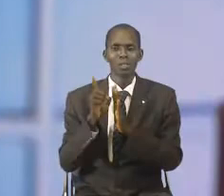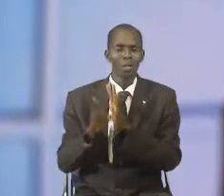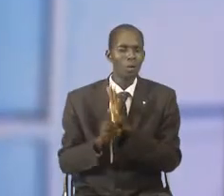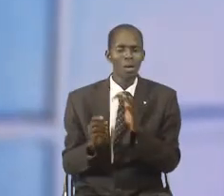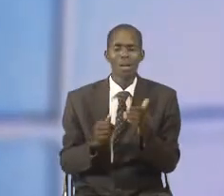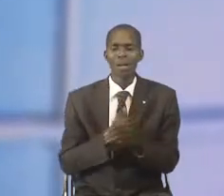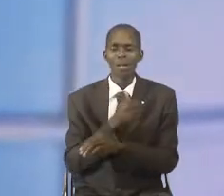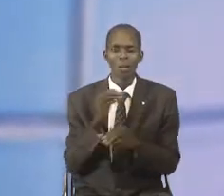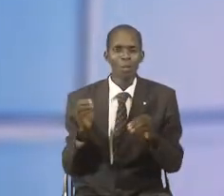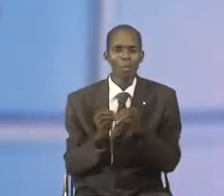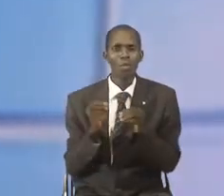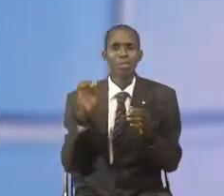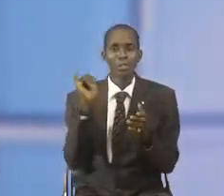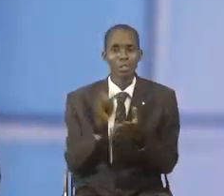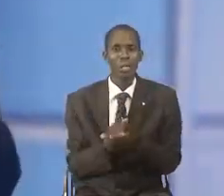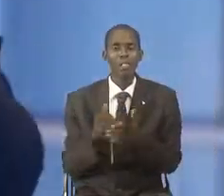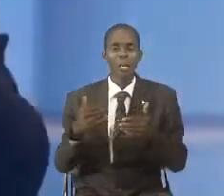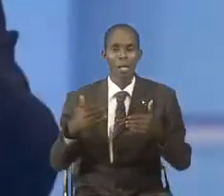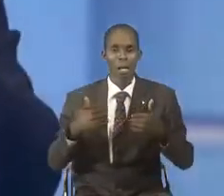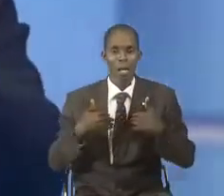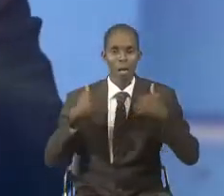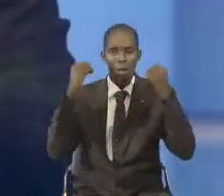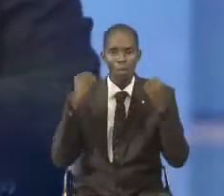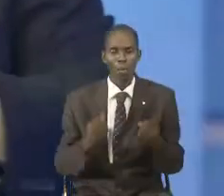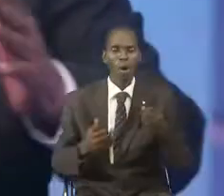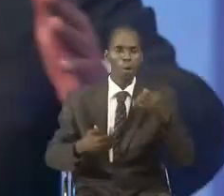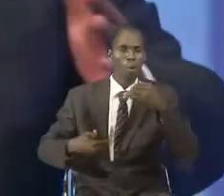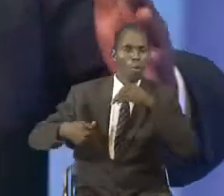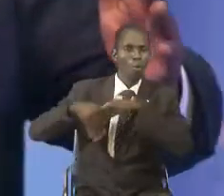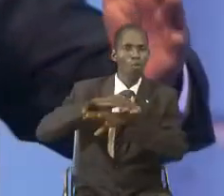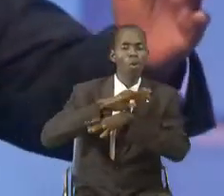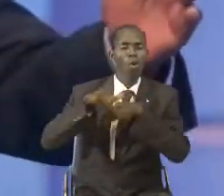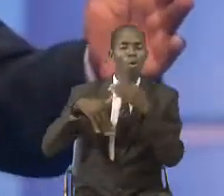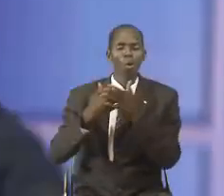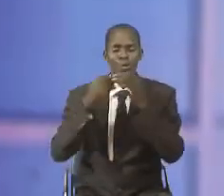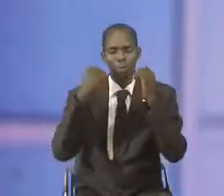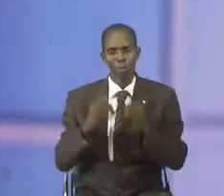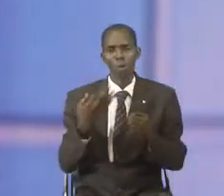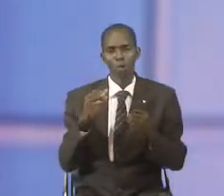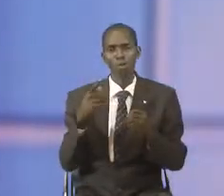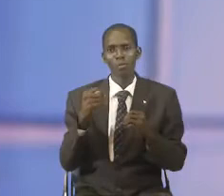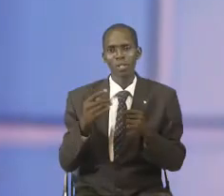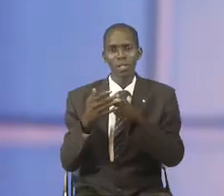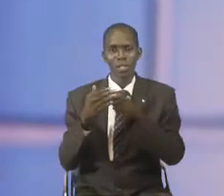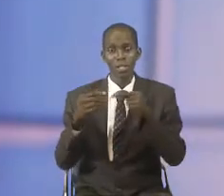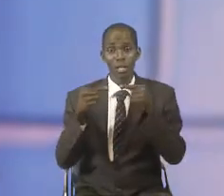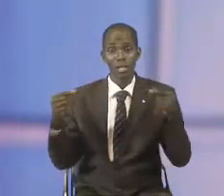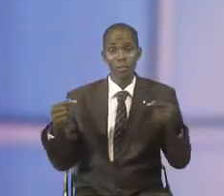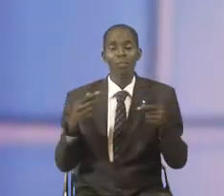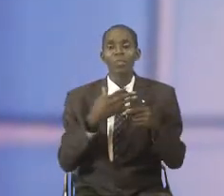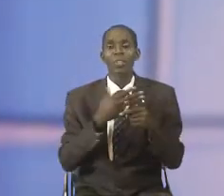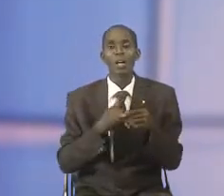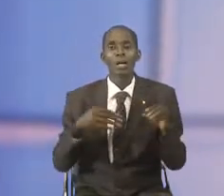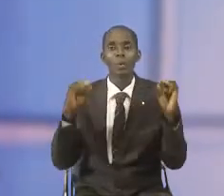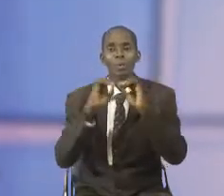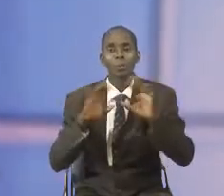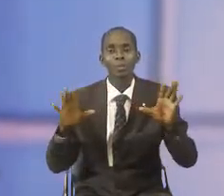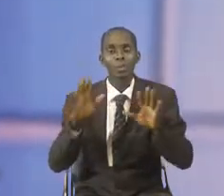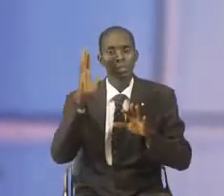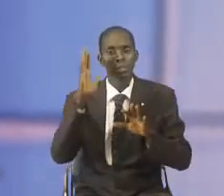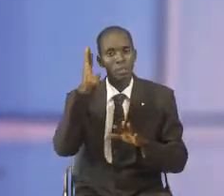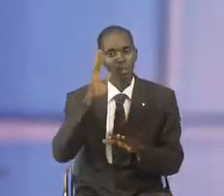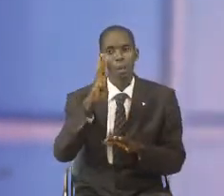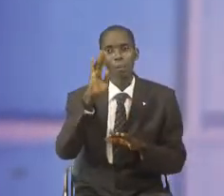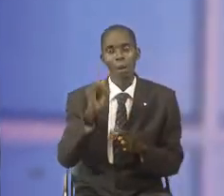any minute anymore. Now I have power over all the power of the enemy. And look at this,